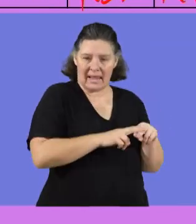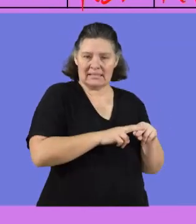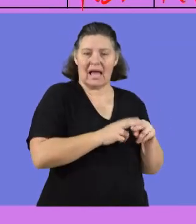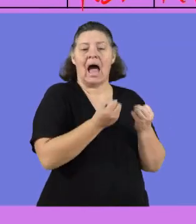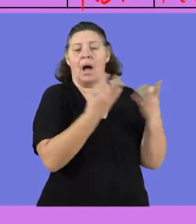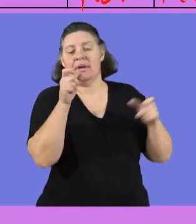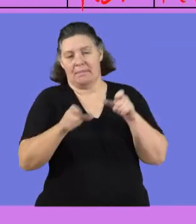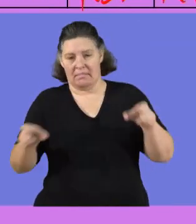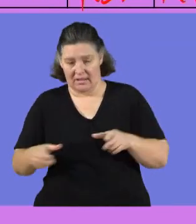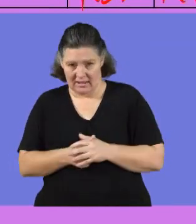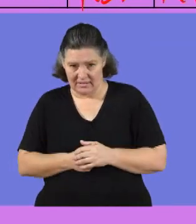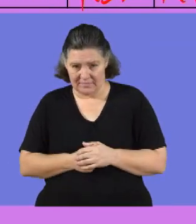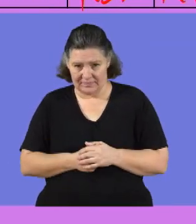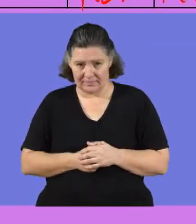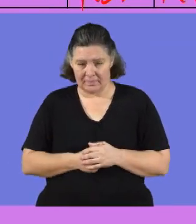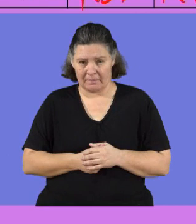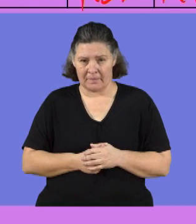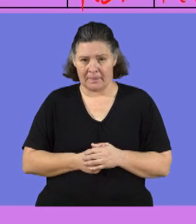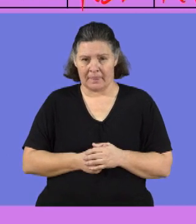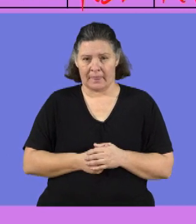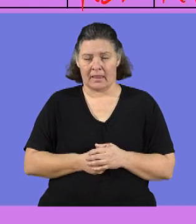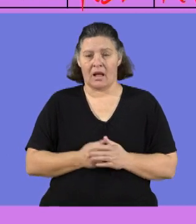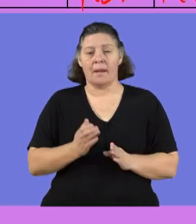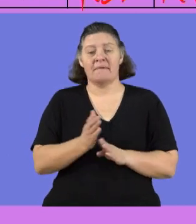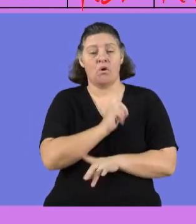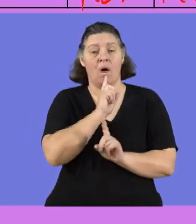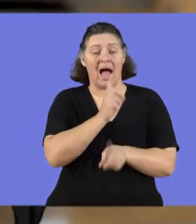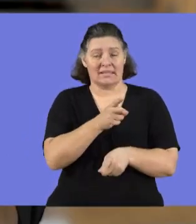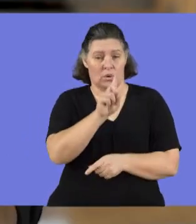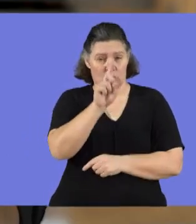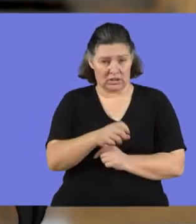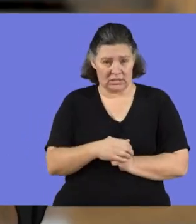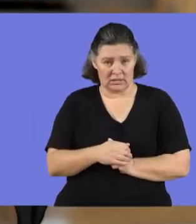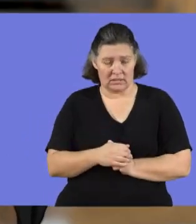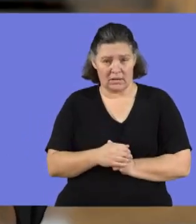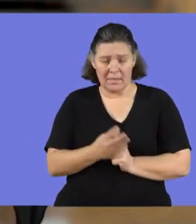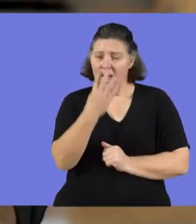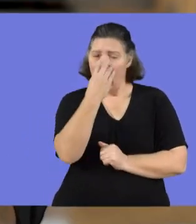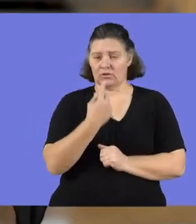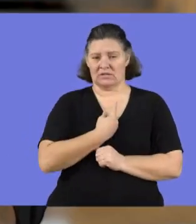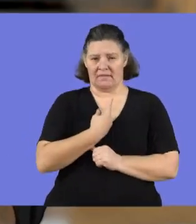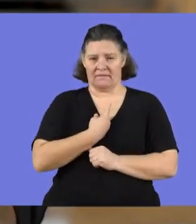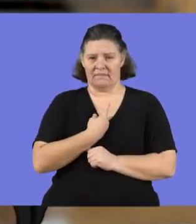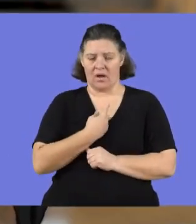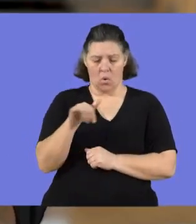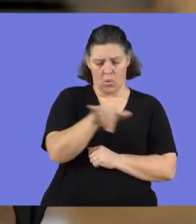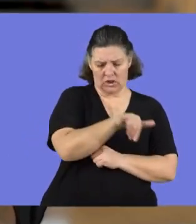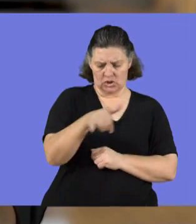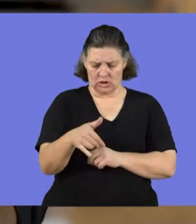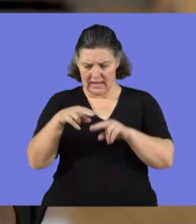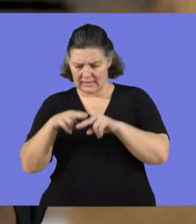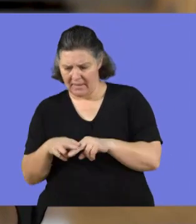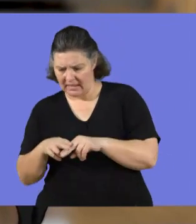transport depends on the number of people. So before you can answer this question, you must ask